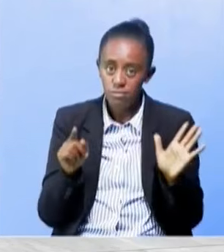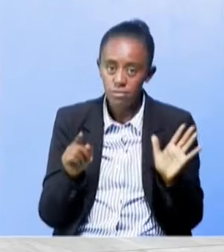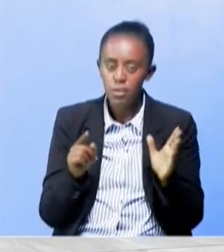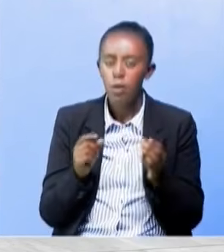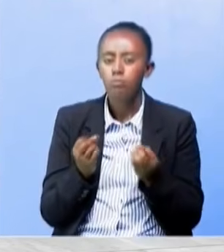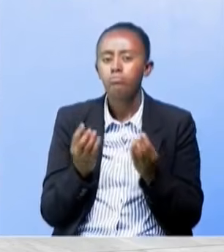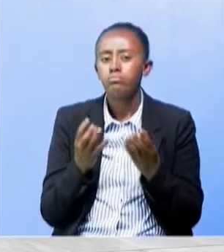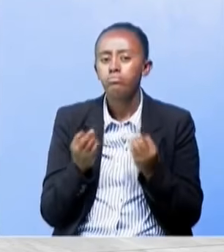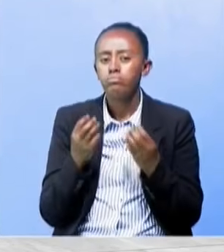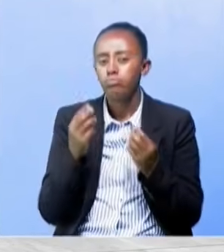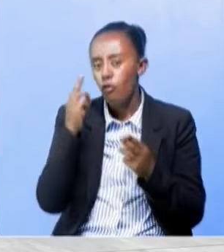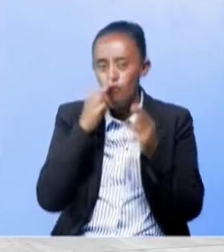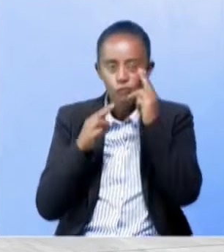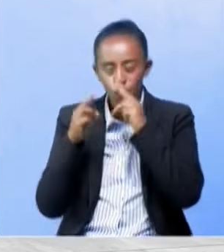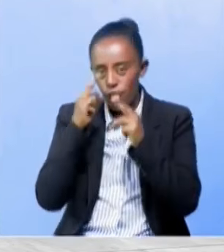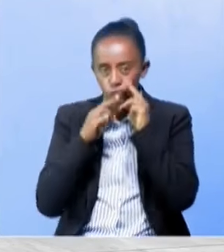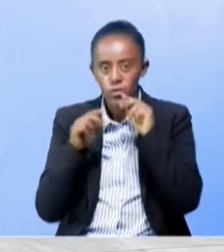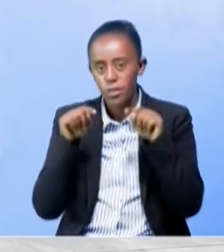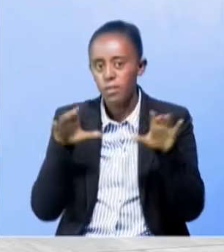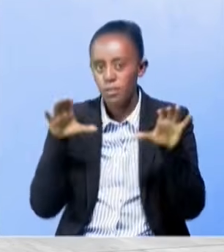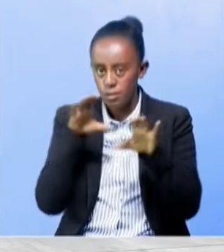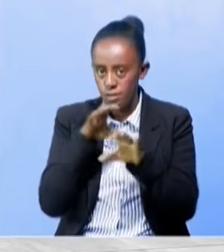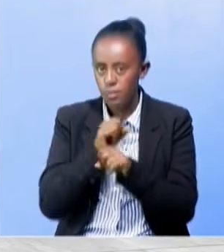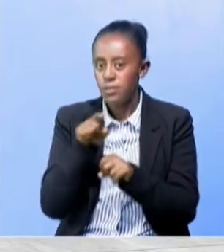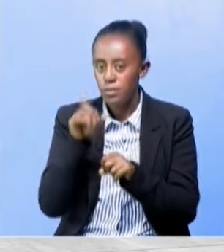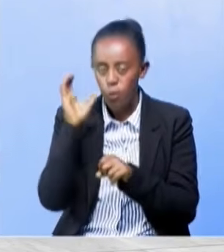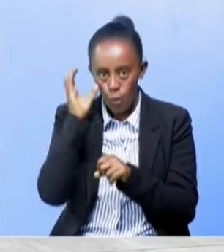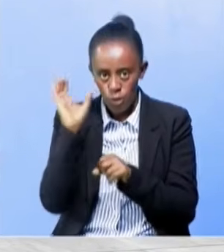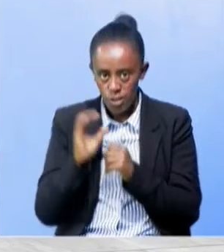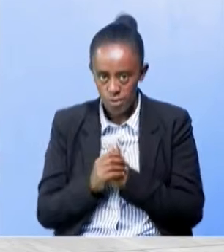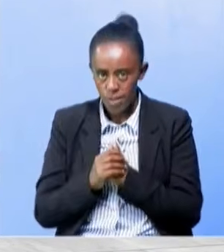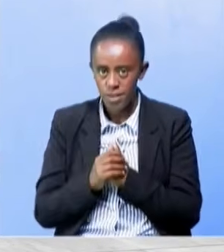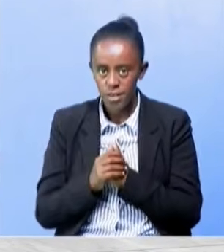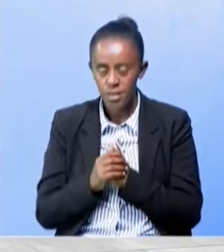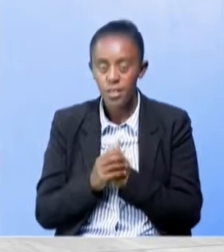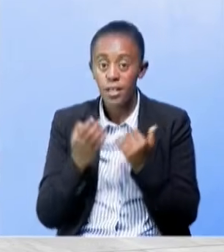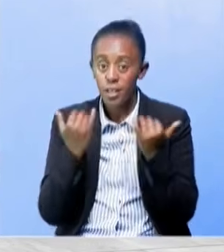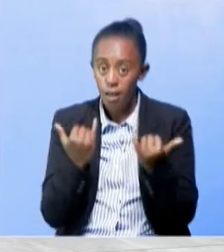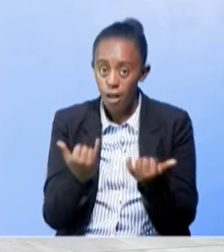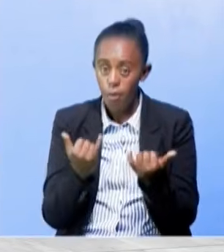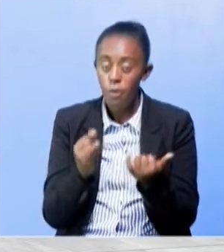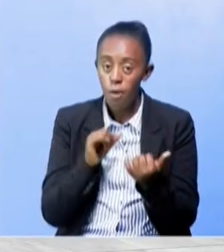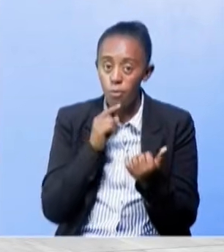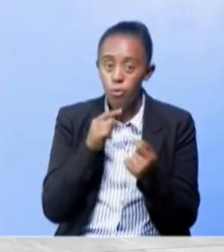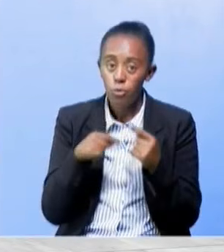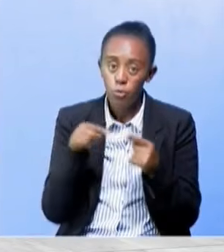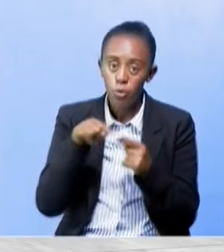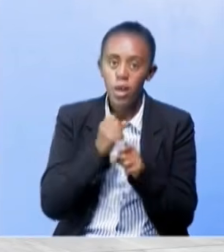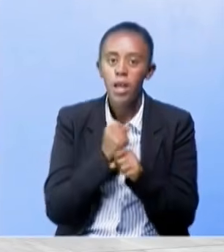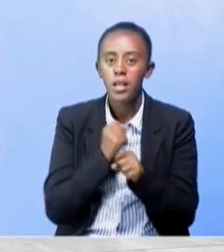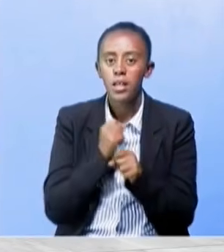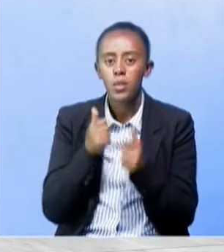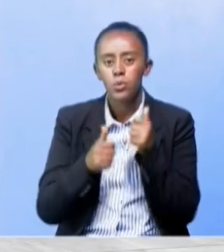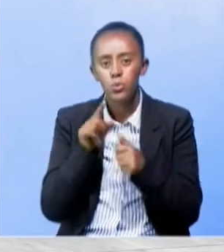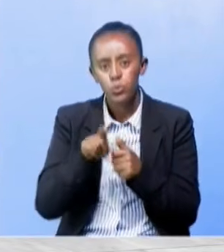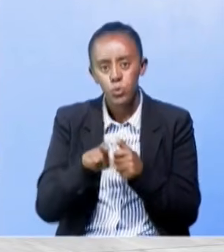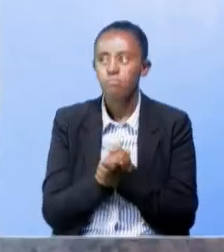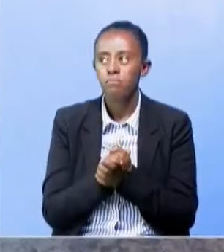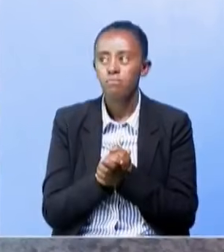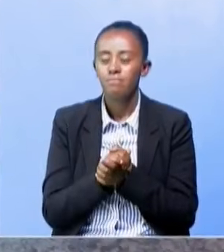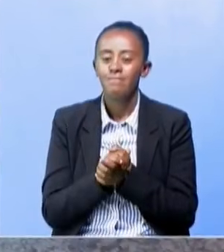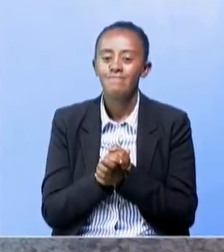lot of fun. That's all about this concept. Now, I'm going to give you an activity which should be done at